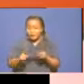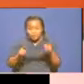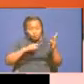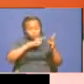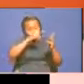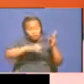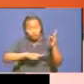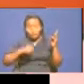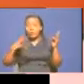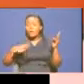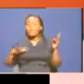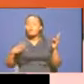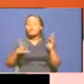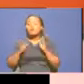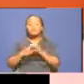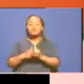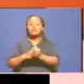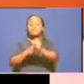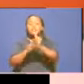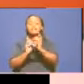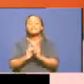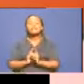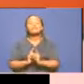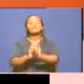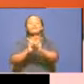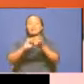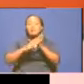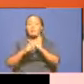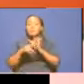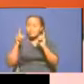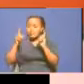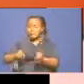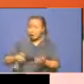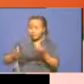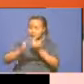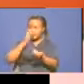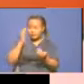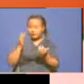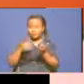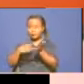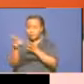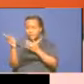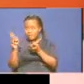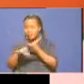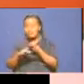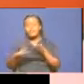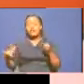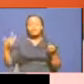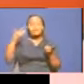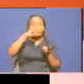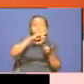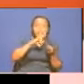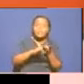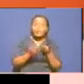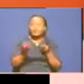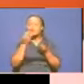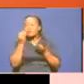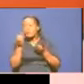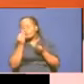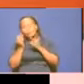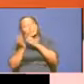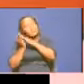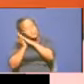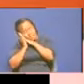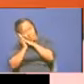people for support. For care. Yes. Yeah. So you have to take care of their flights, you have to take care of the accommodation there, mm-hmm. their food. Mm-hmm. There's a cost of